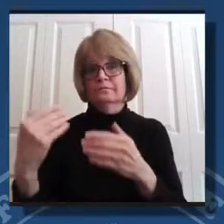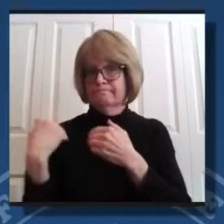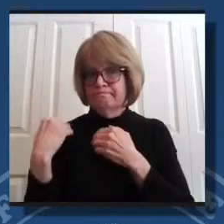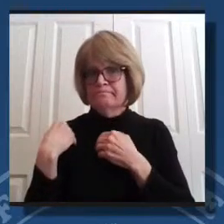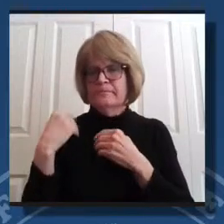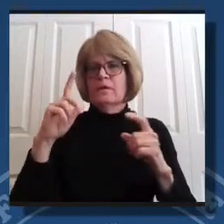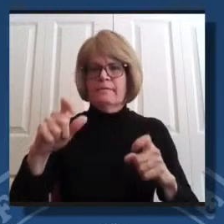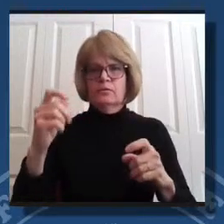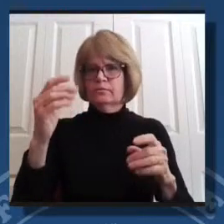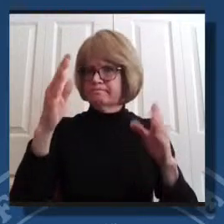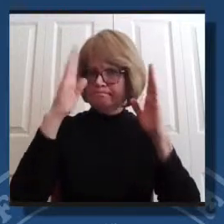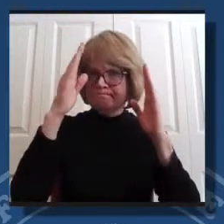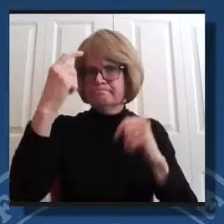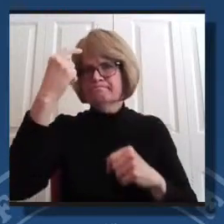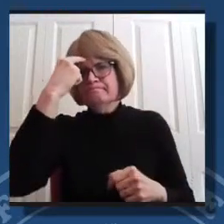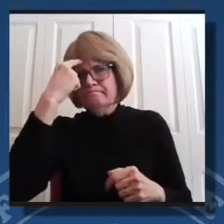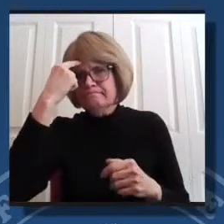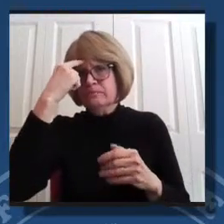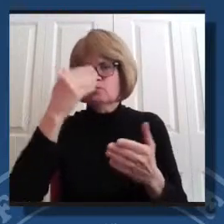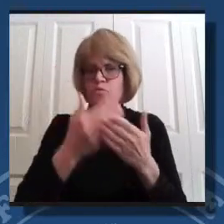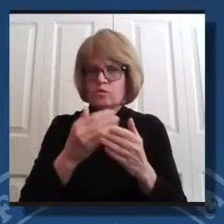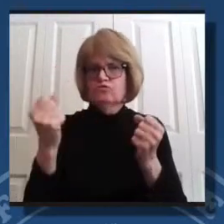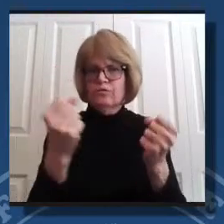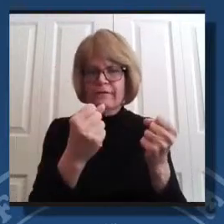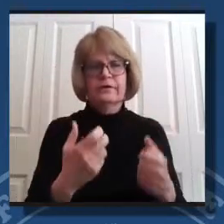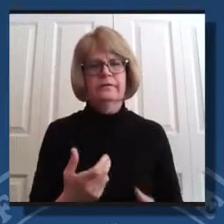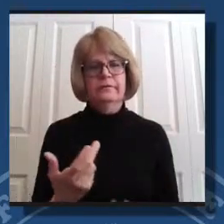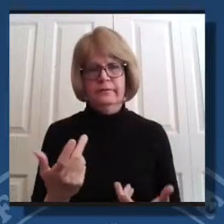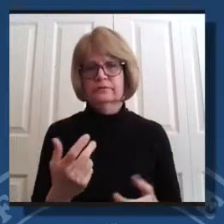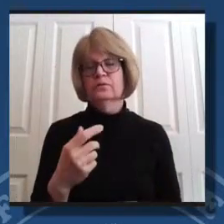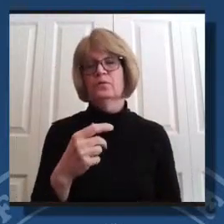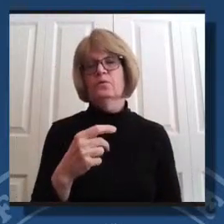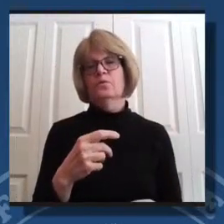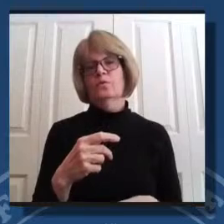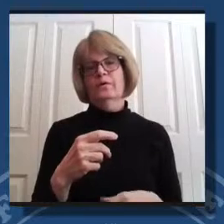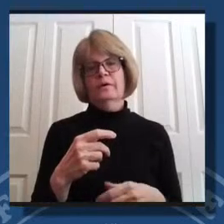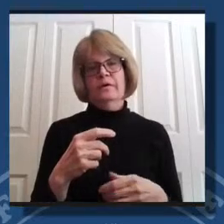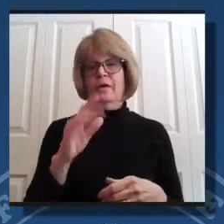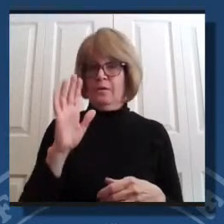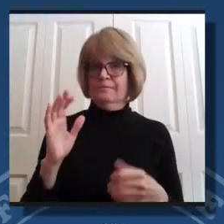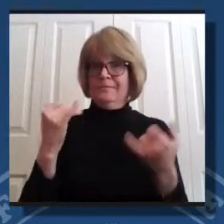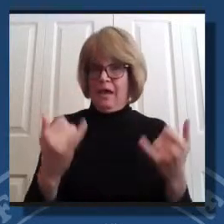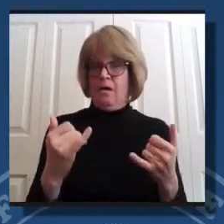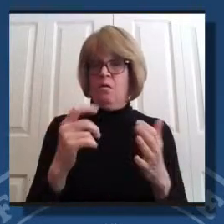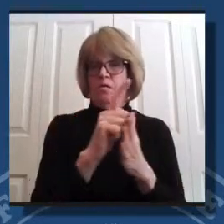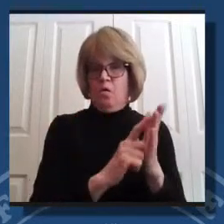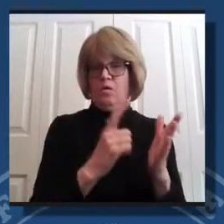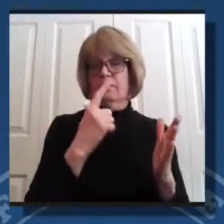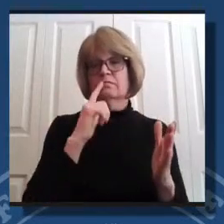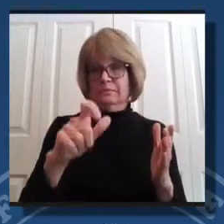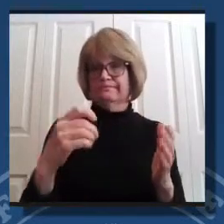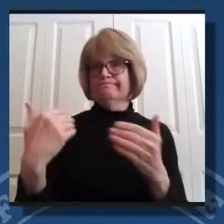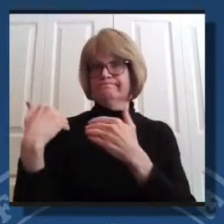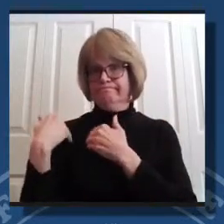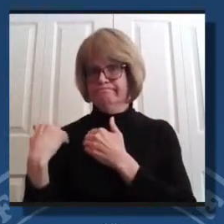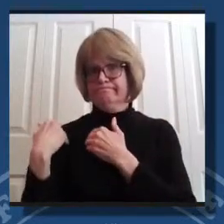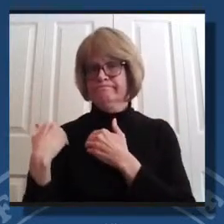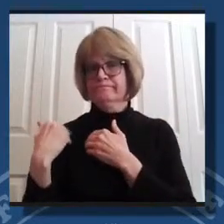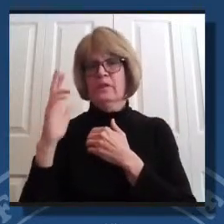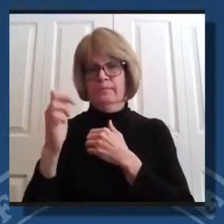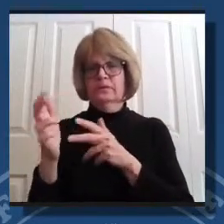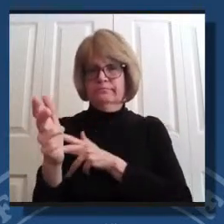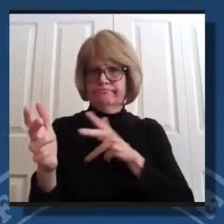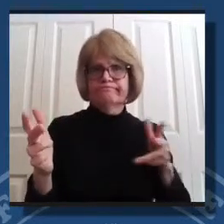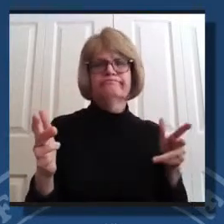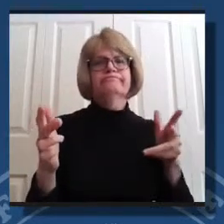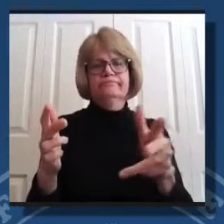And so this bill makes one aspect of responsible, mindful driving an enforceable statutory obligation. And I believe that can help us to reorient ourselves as